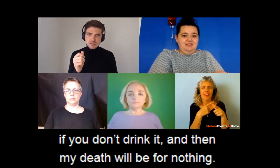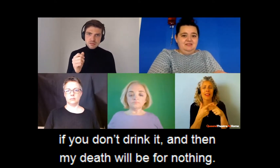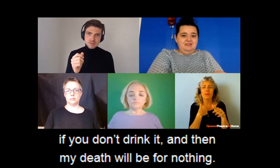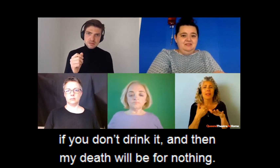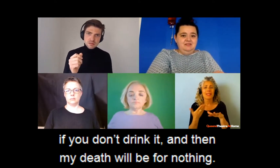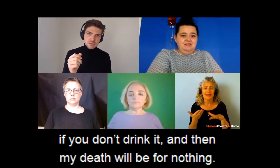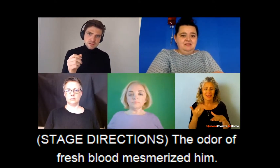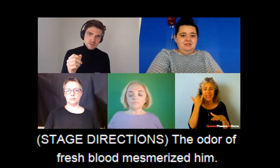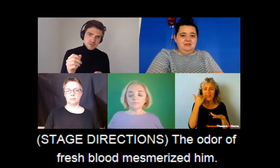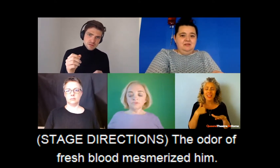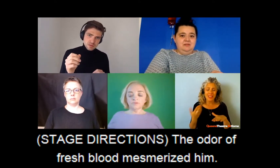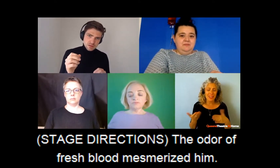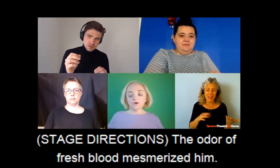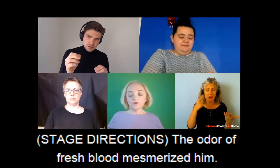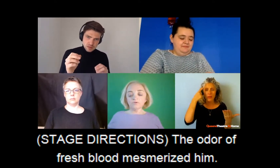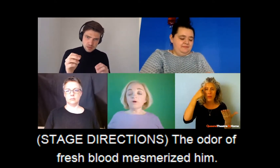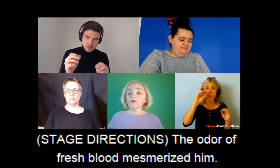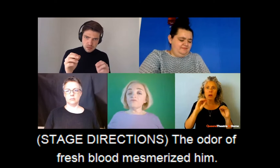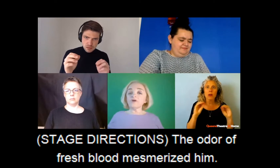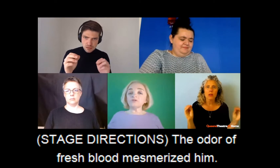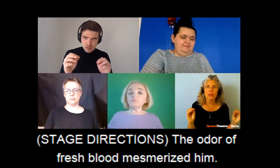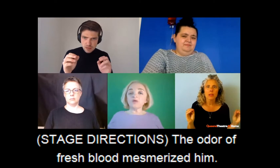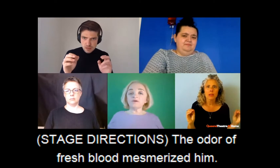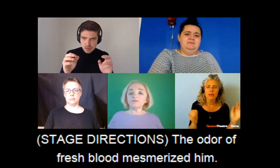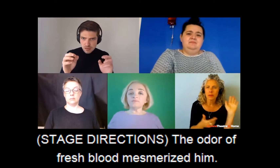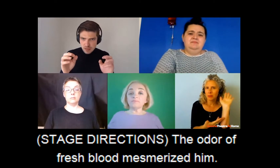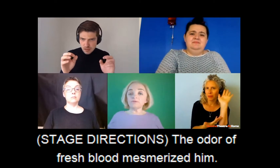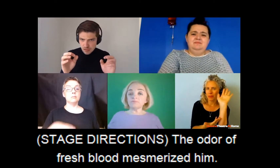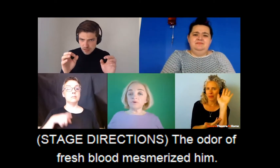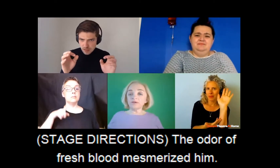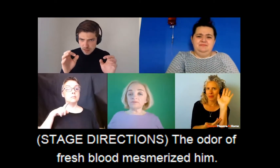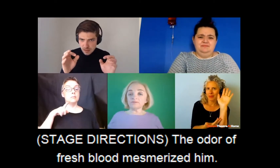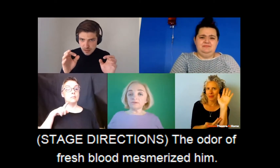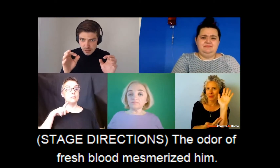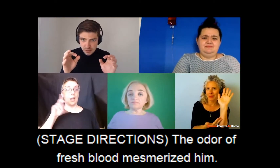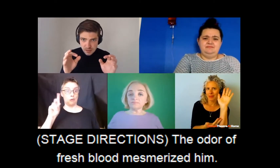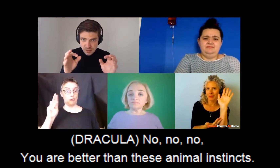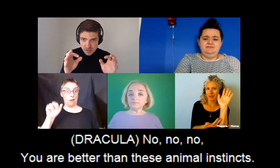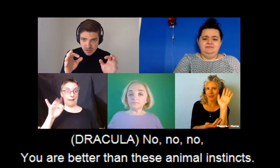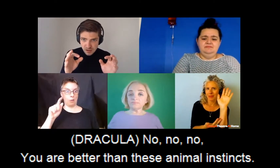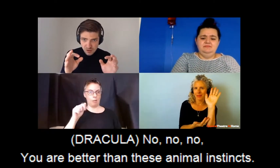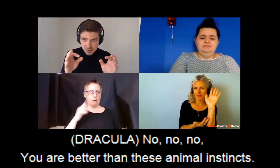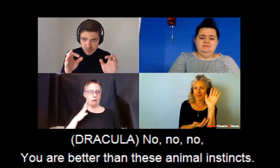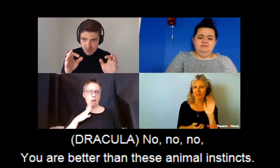nothing. The odor of fresh blood mesmerizes him.